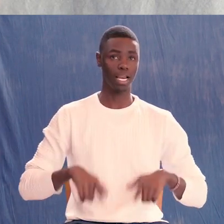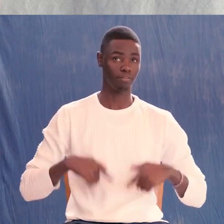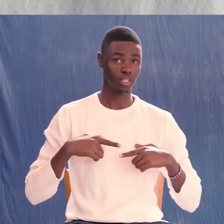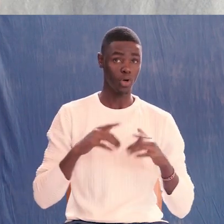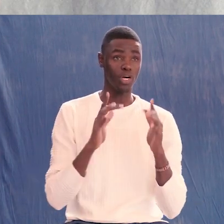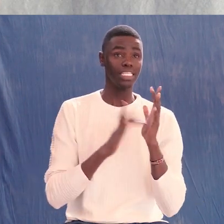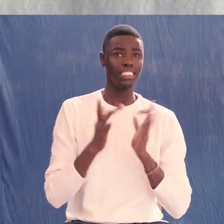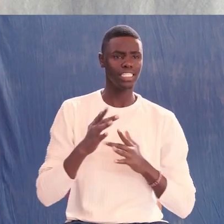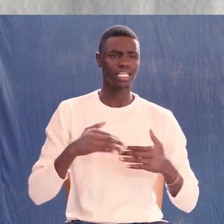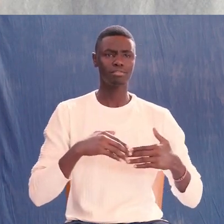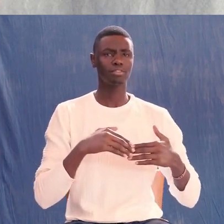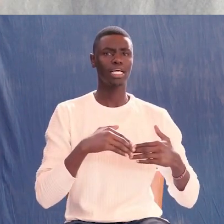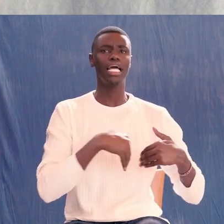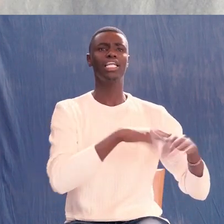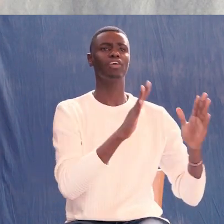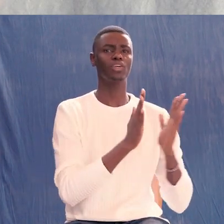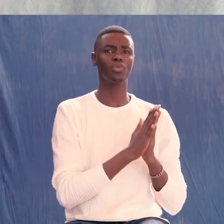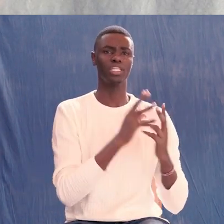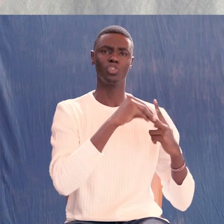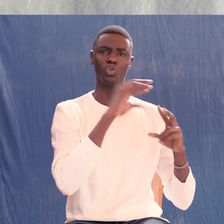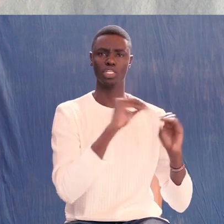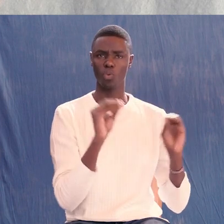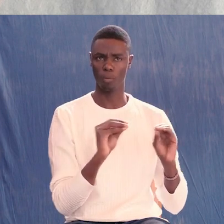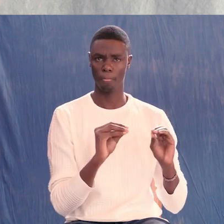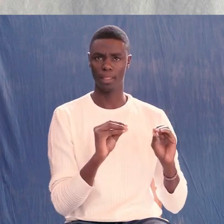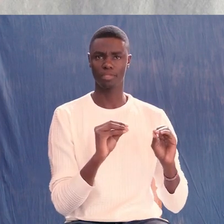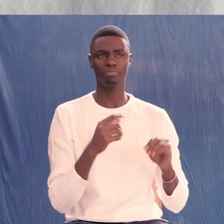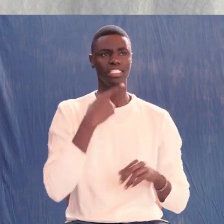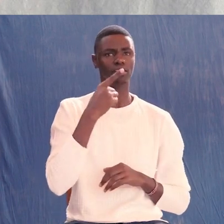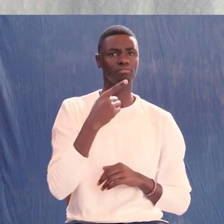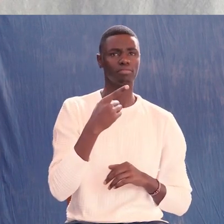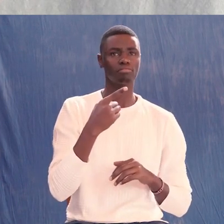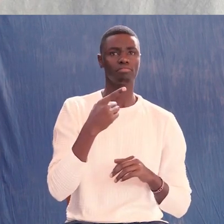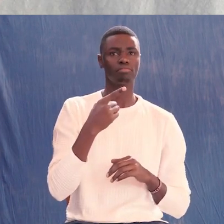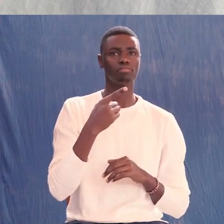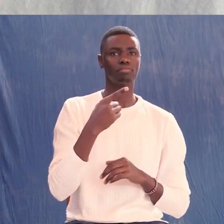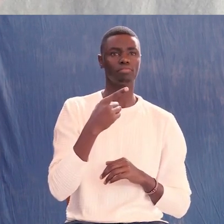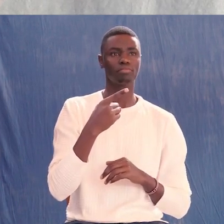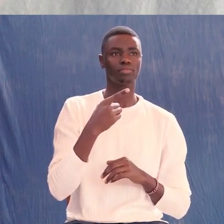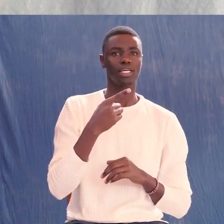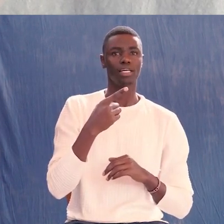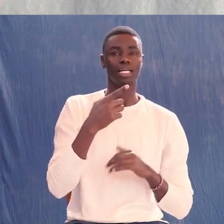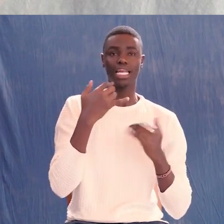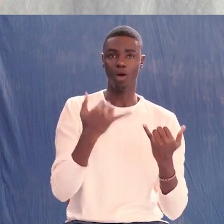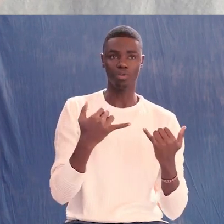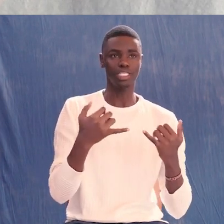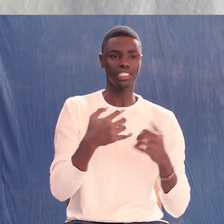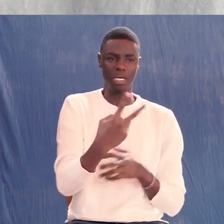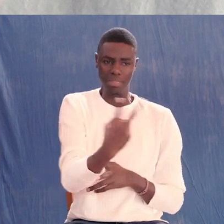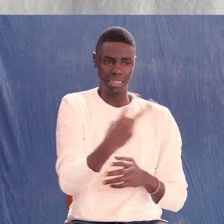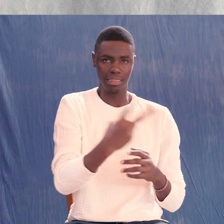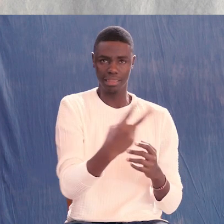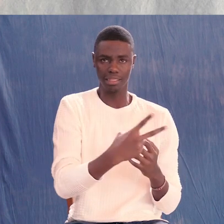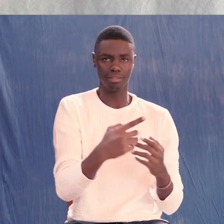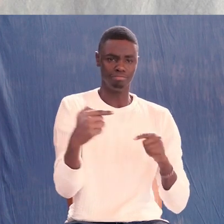doesn't leave us with no option, doesn't, he just doesn't say, hey, just grit your teeth until I